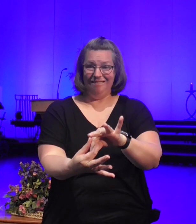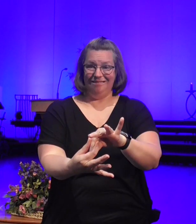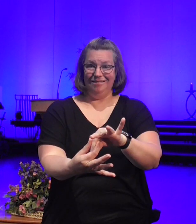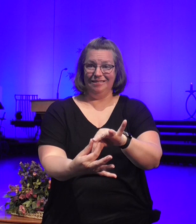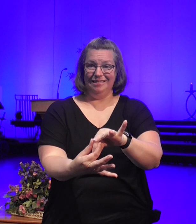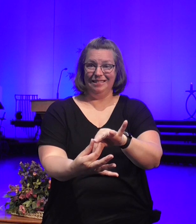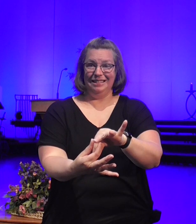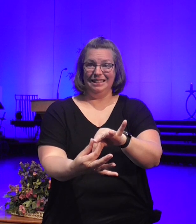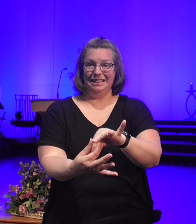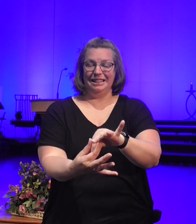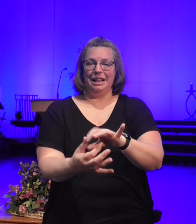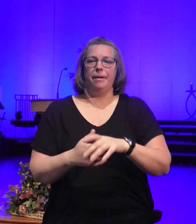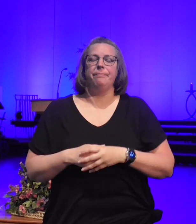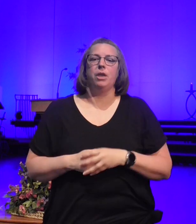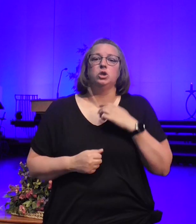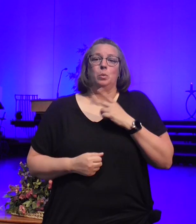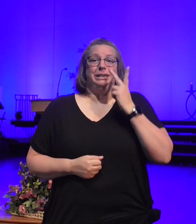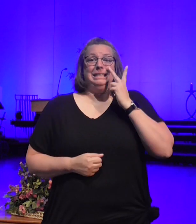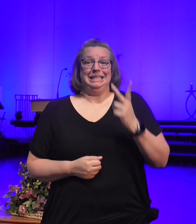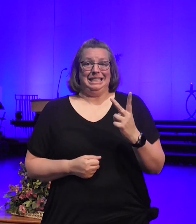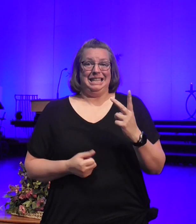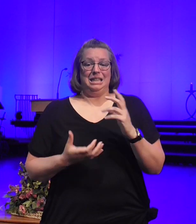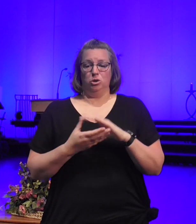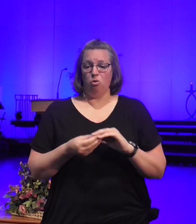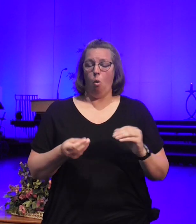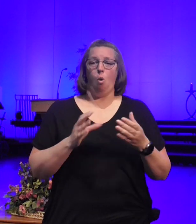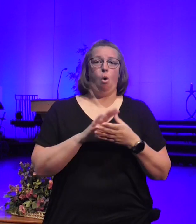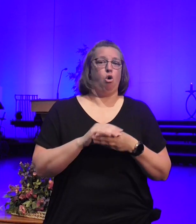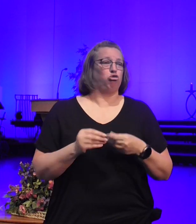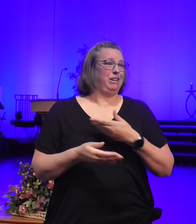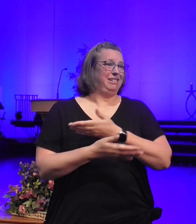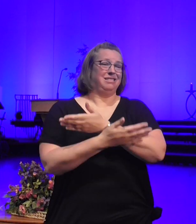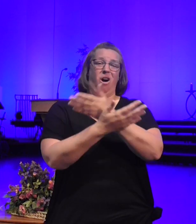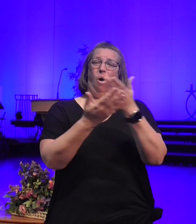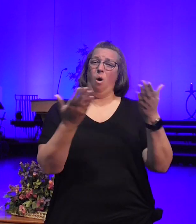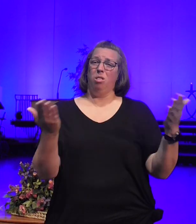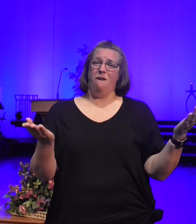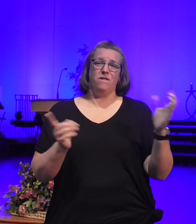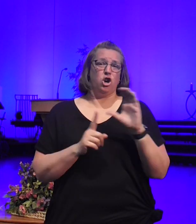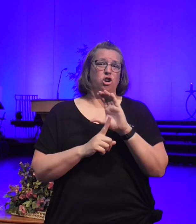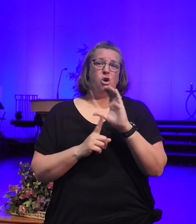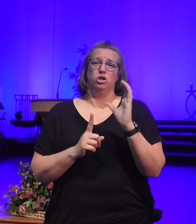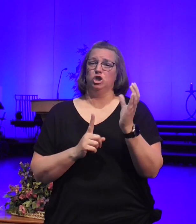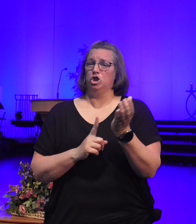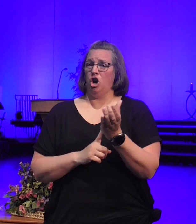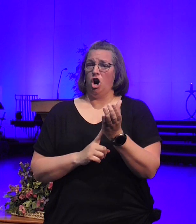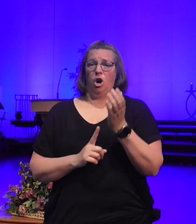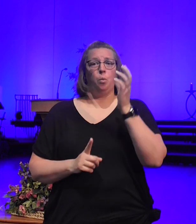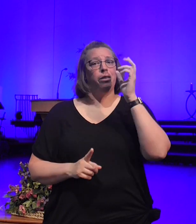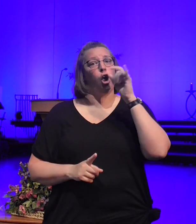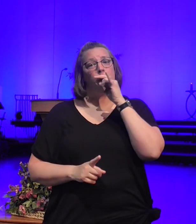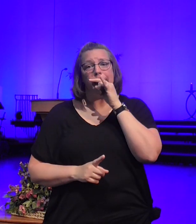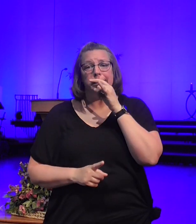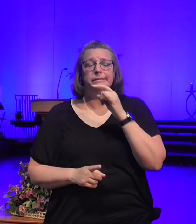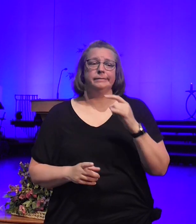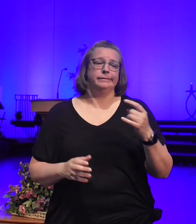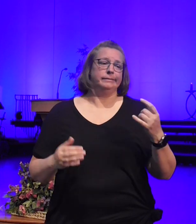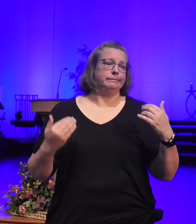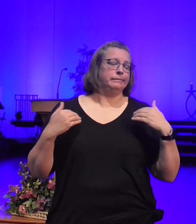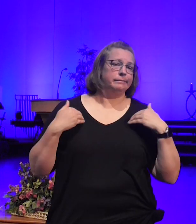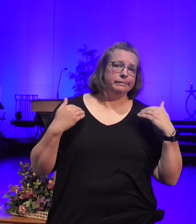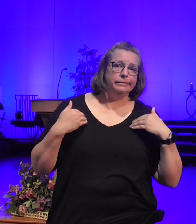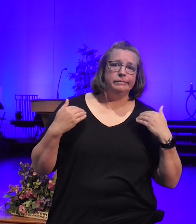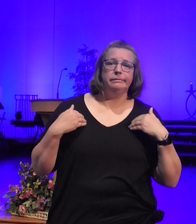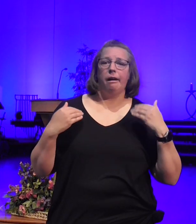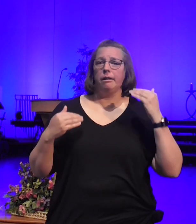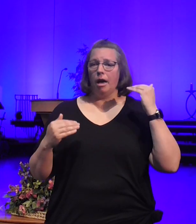belonging. We see stories of it all over our culture and our world with our kids and our young adults and